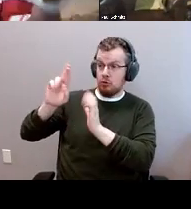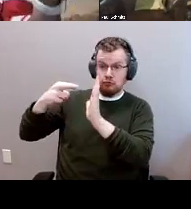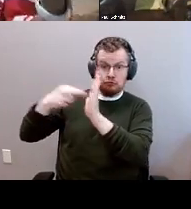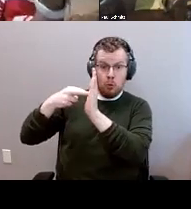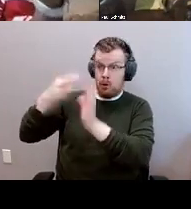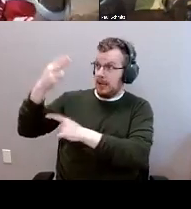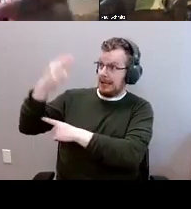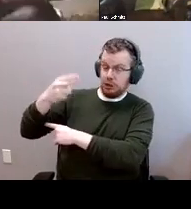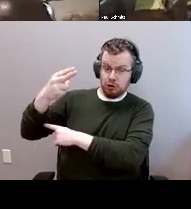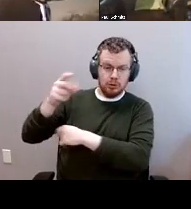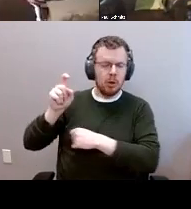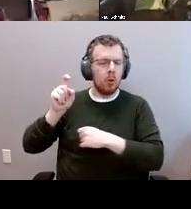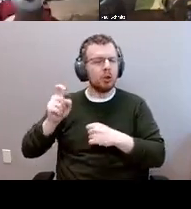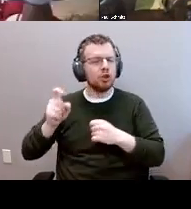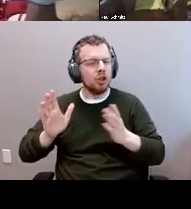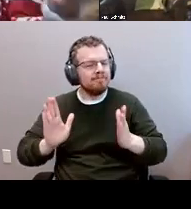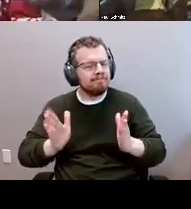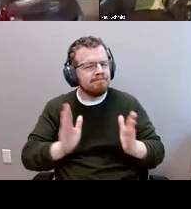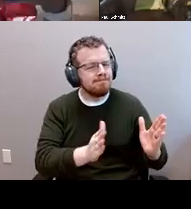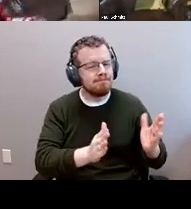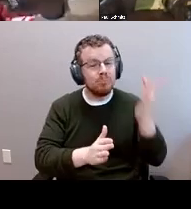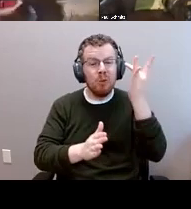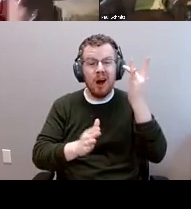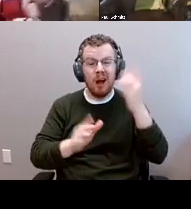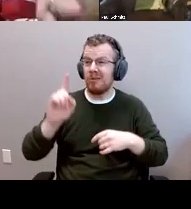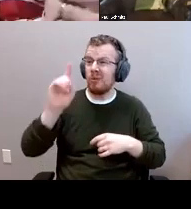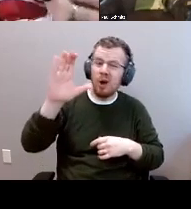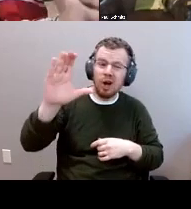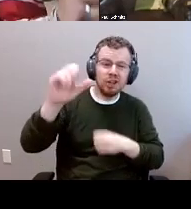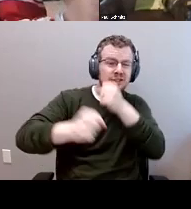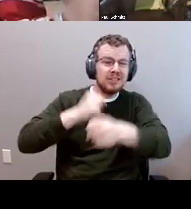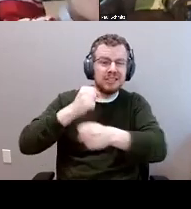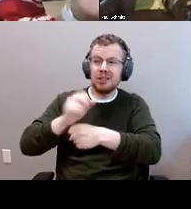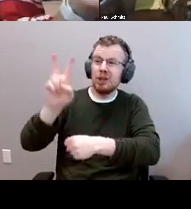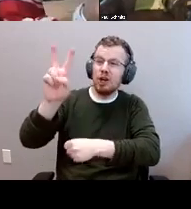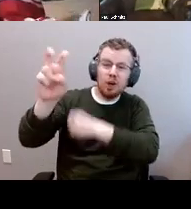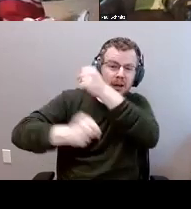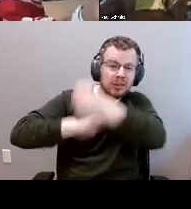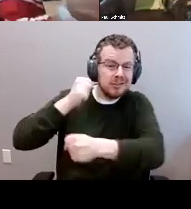be organizing for, because in 100 and 200 years, here is how